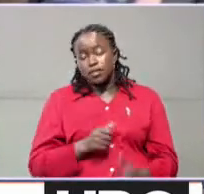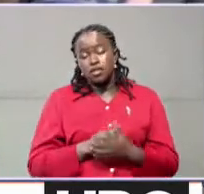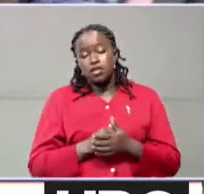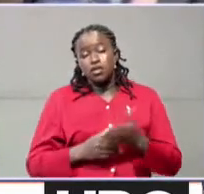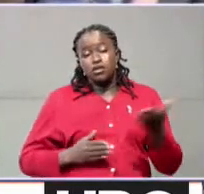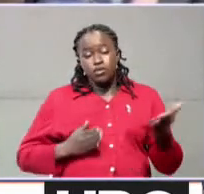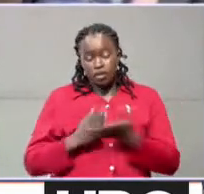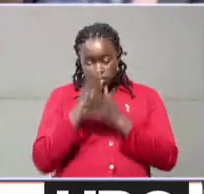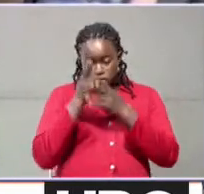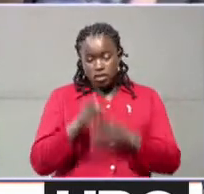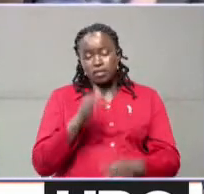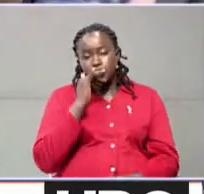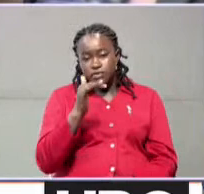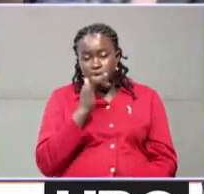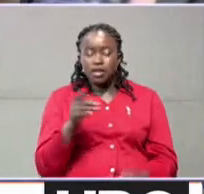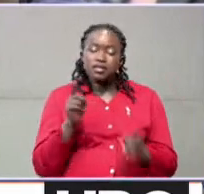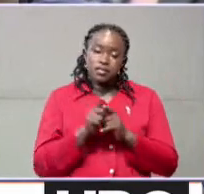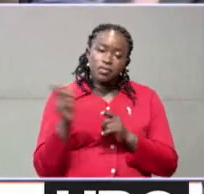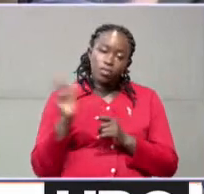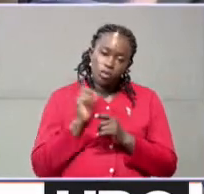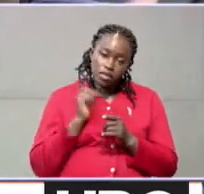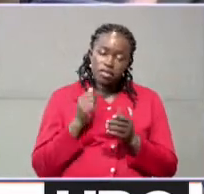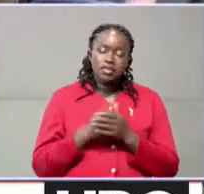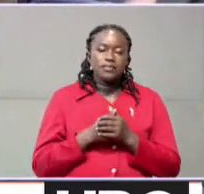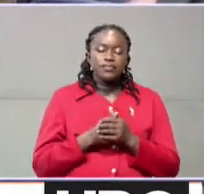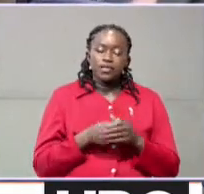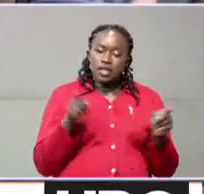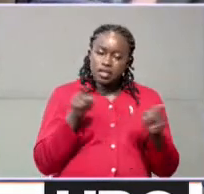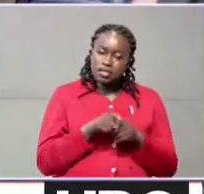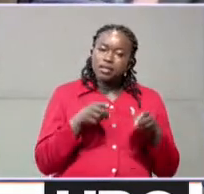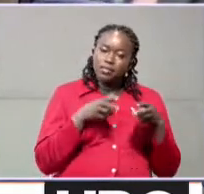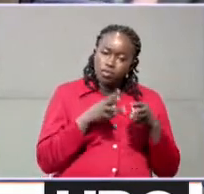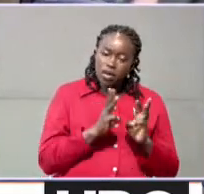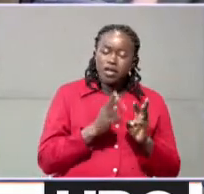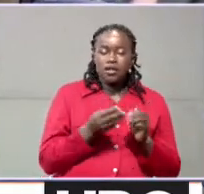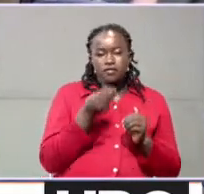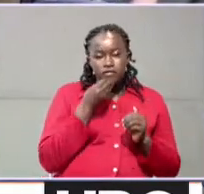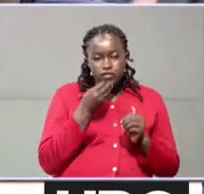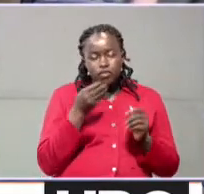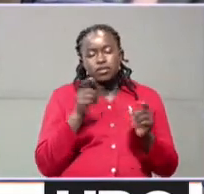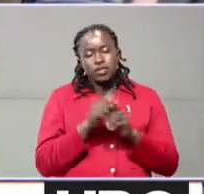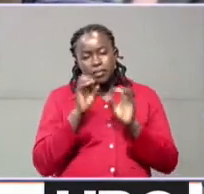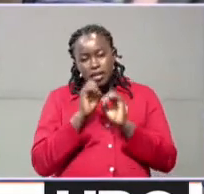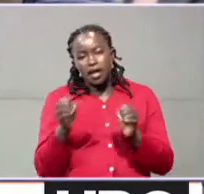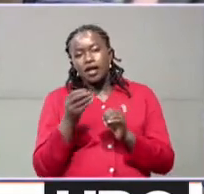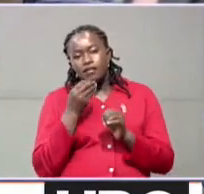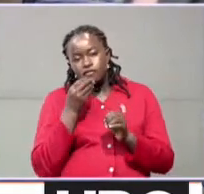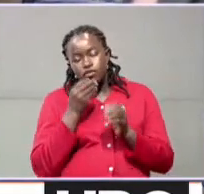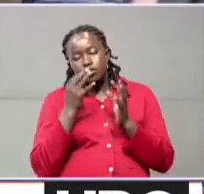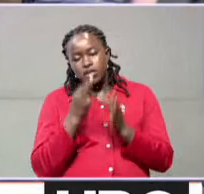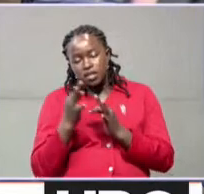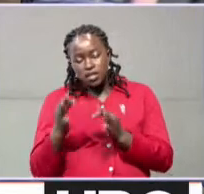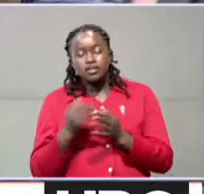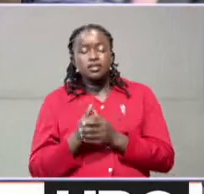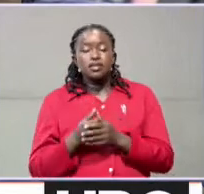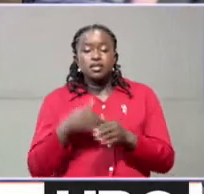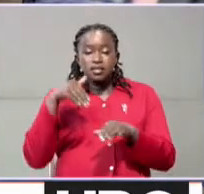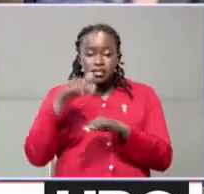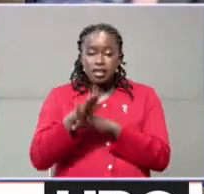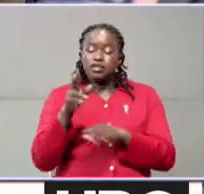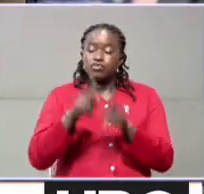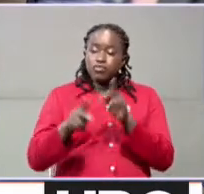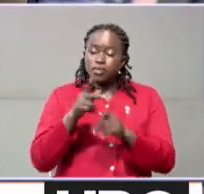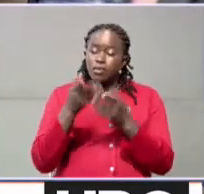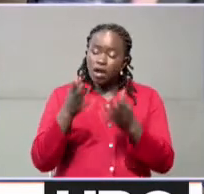speaker and colleagues similarly food and non-food items were sent to victims as a